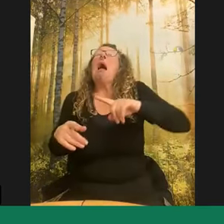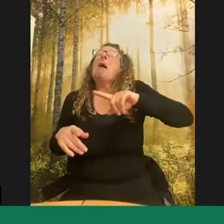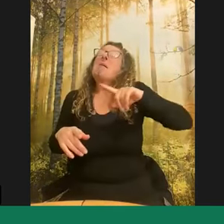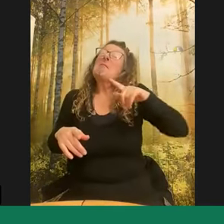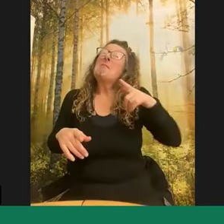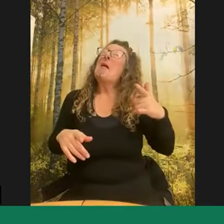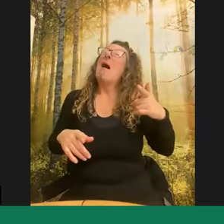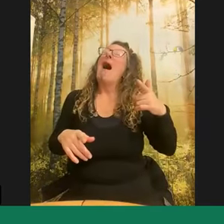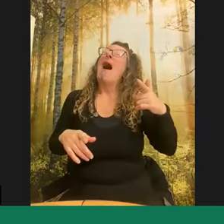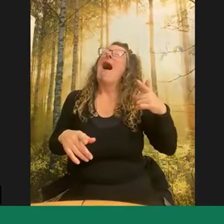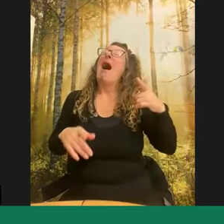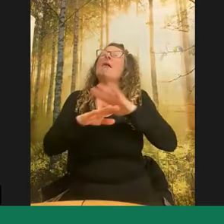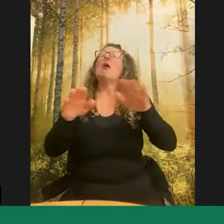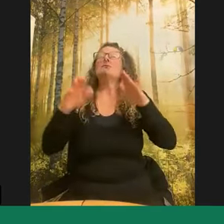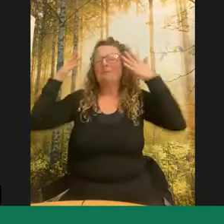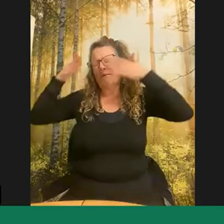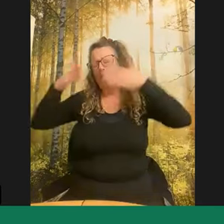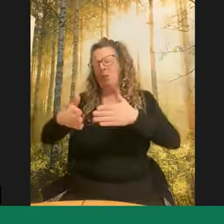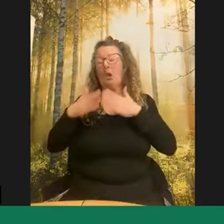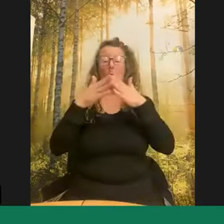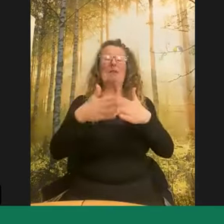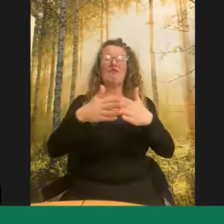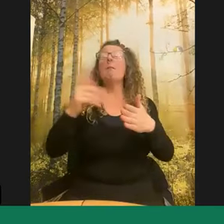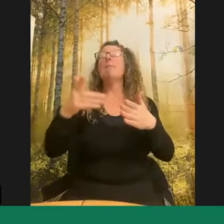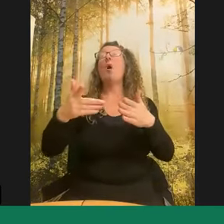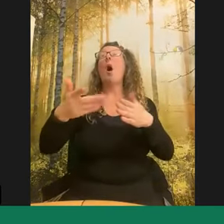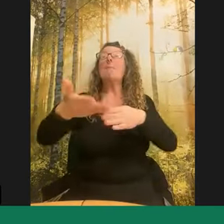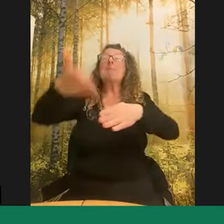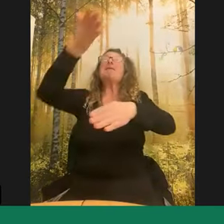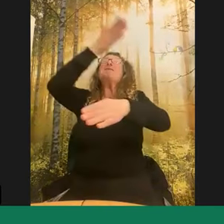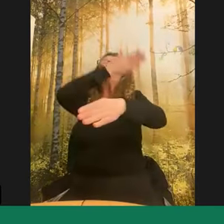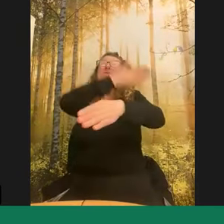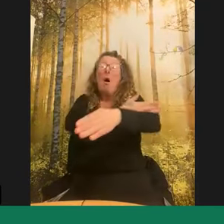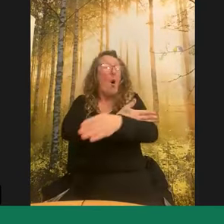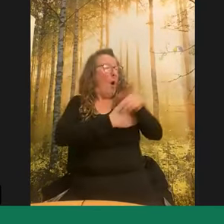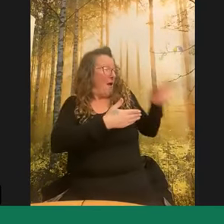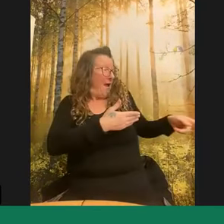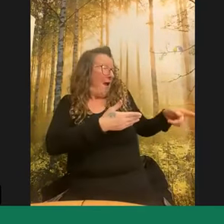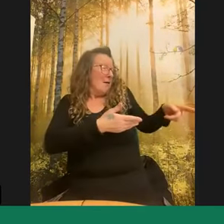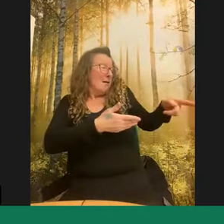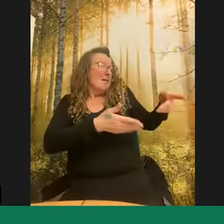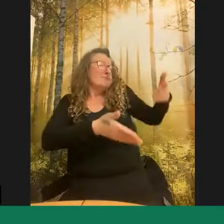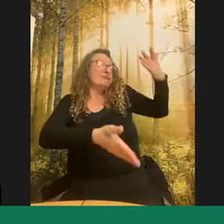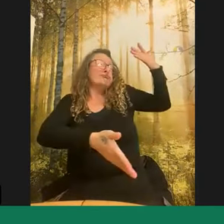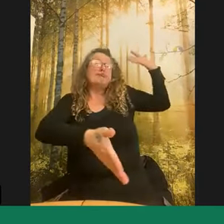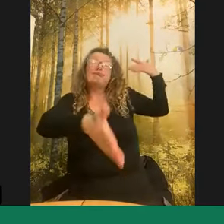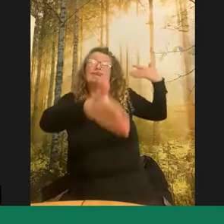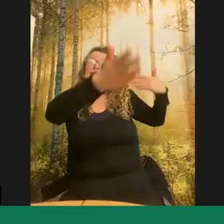not to just focus on the Windrush generation, but also on all that was before them as well, because that's a very long, long history.